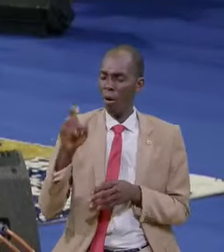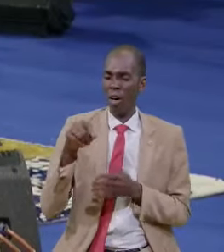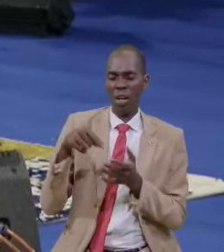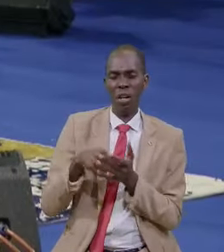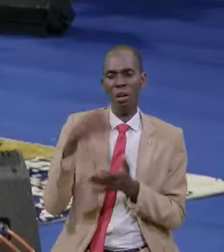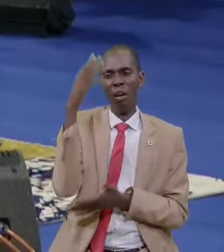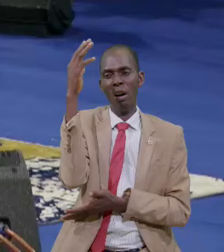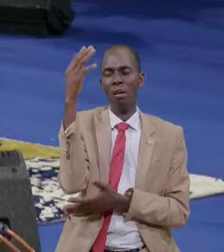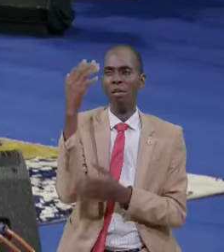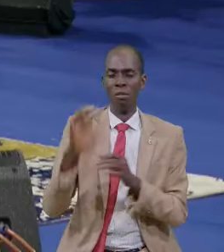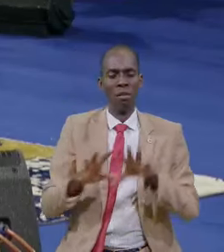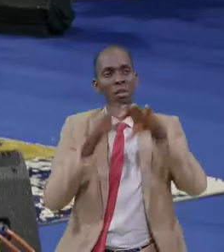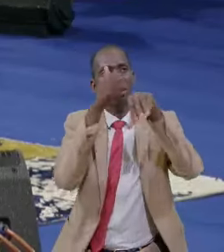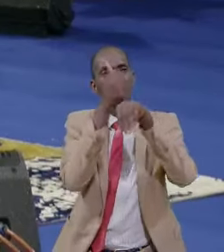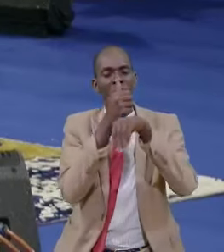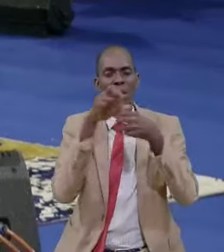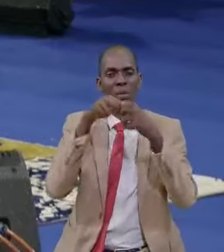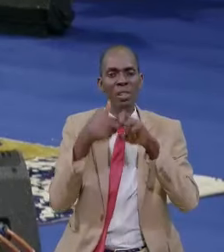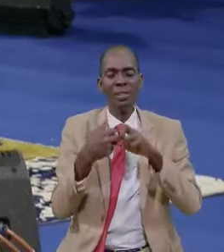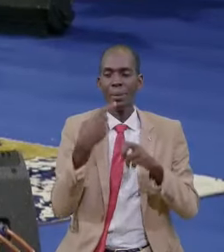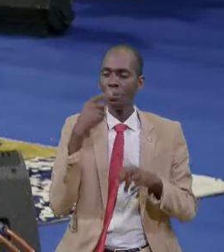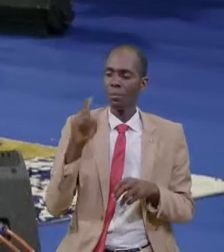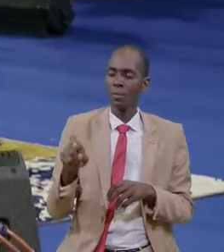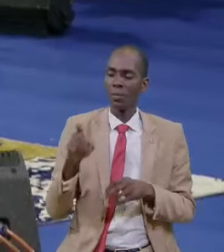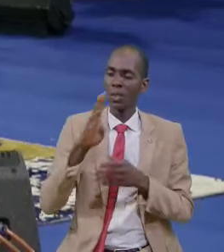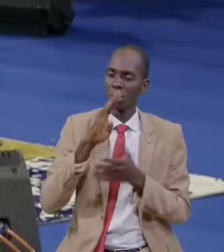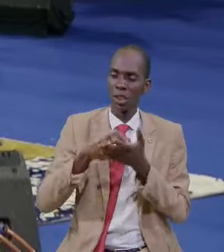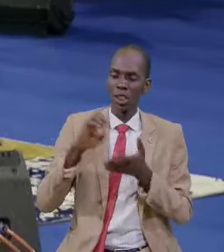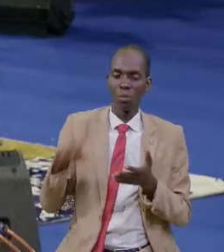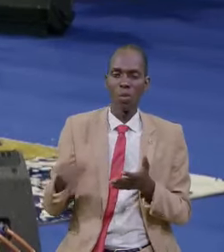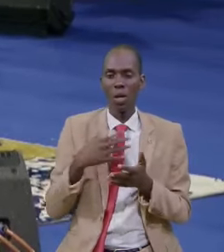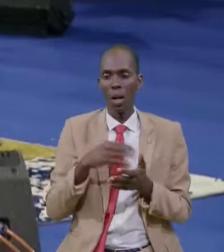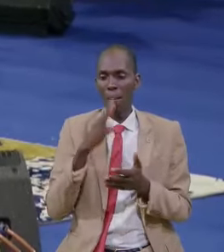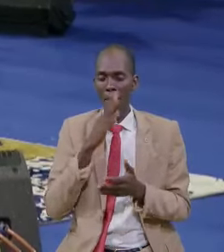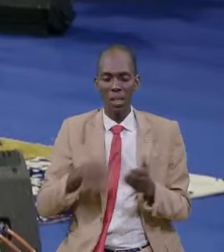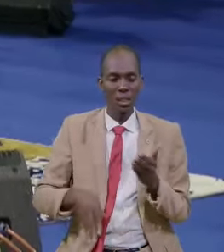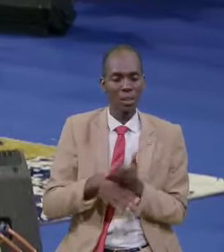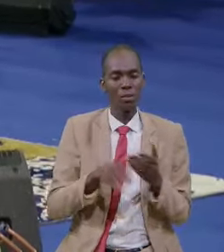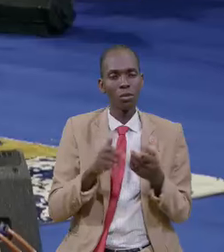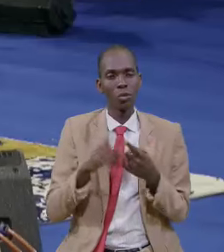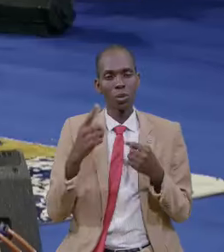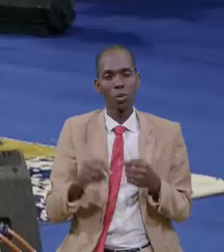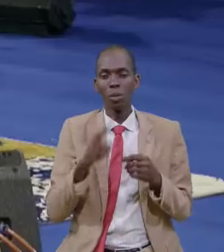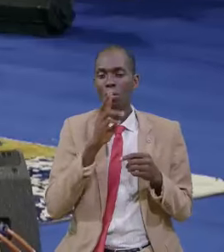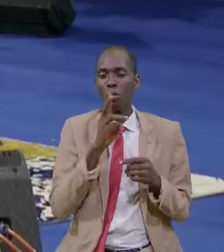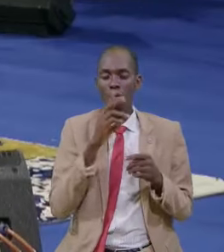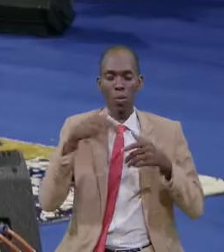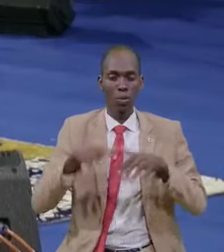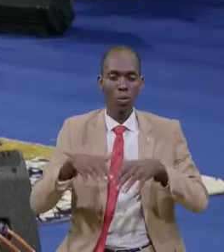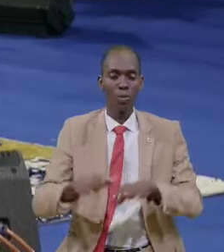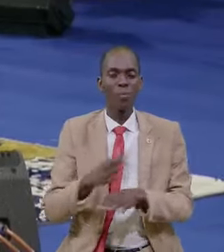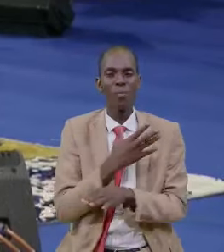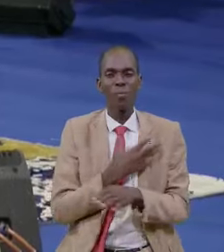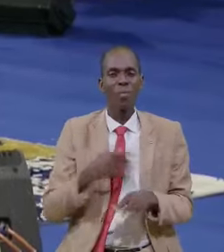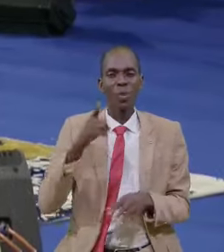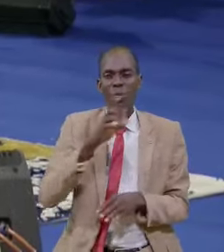be thou removed, and be thou cast into the sea, and shall not